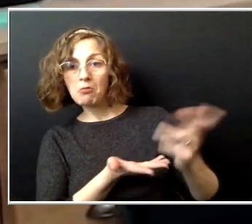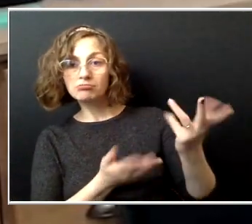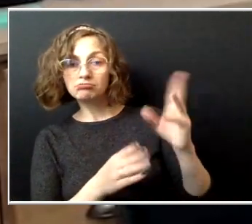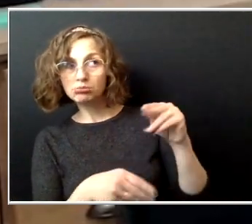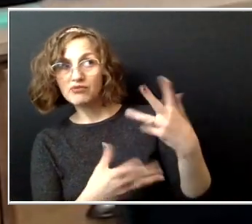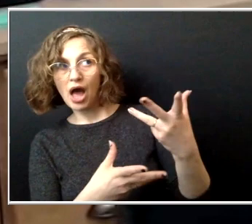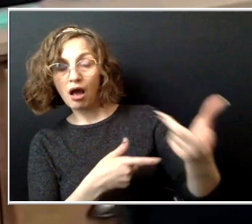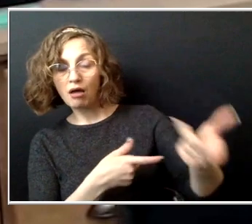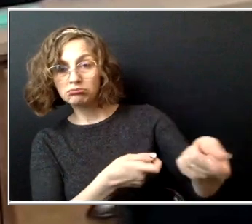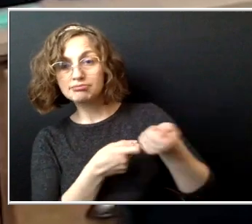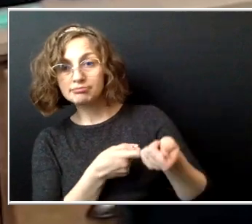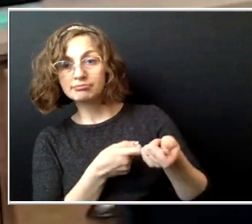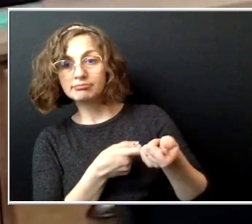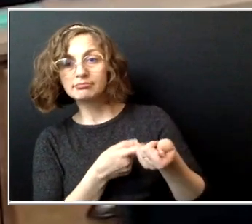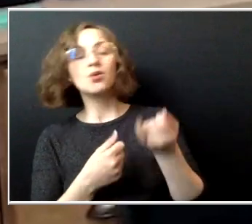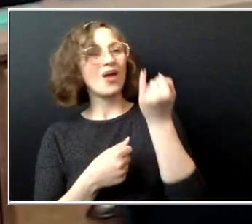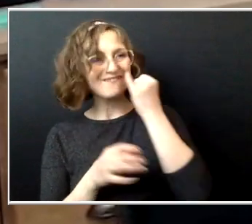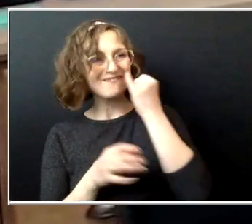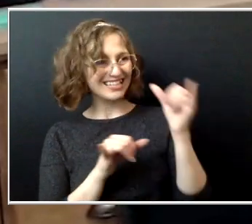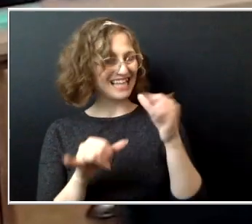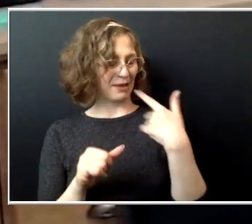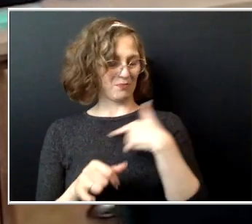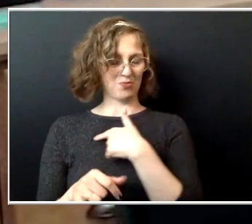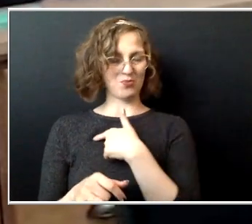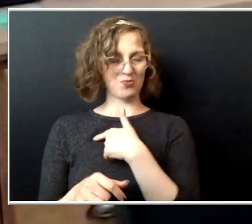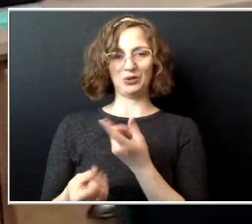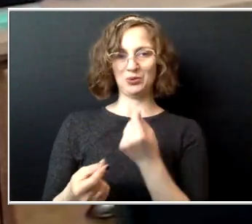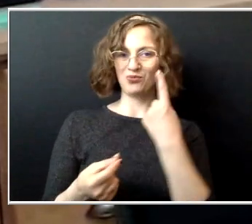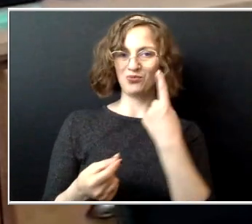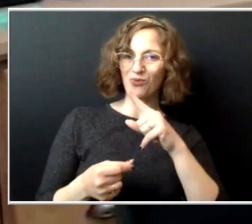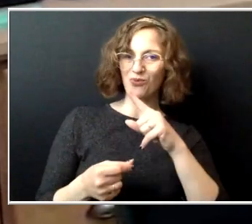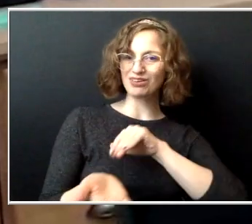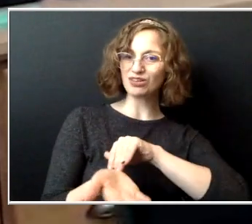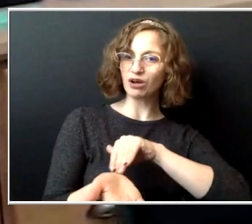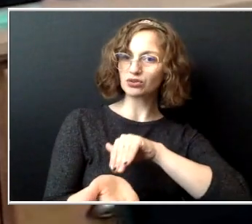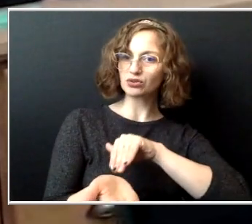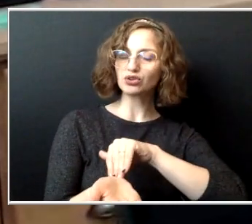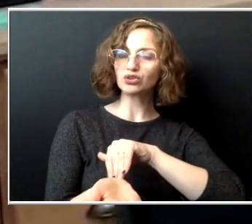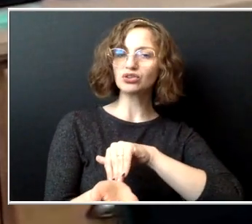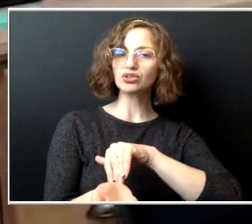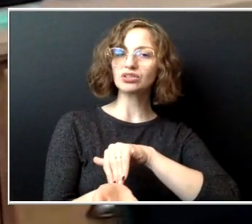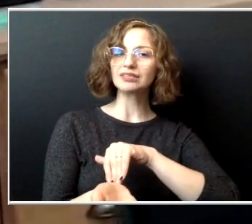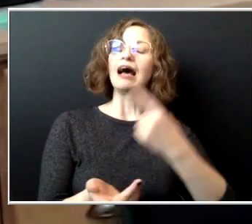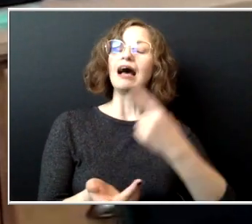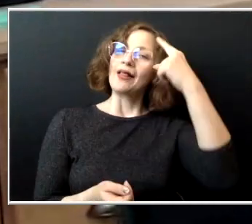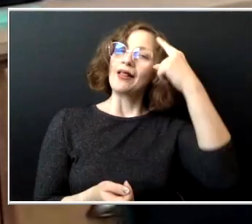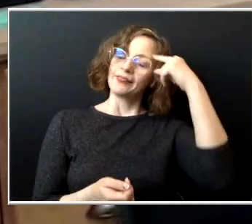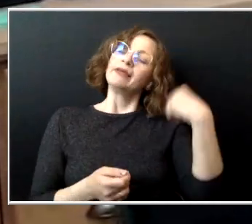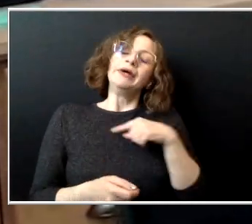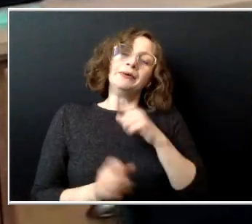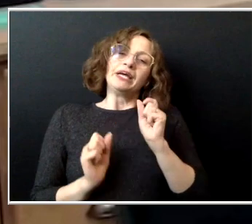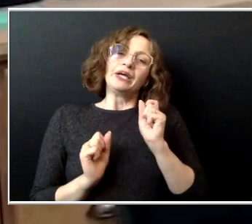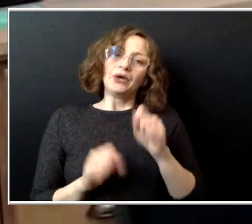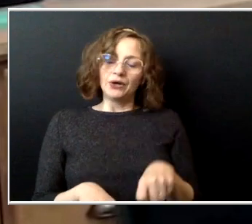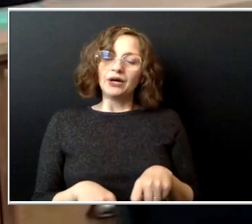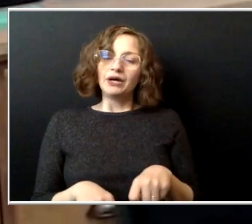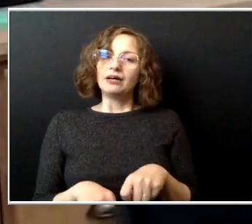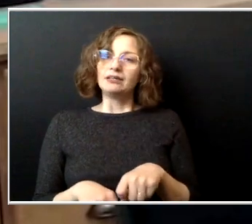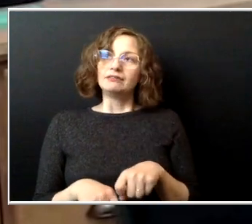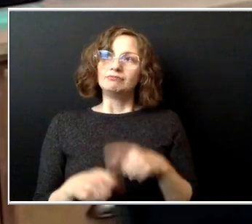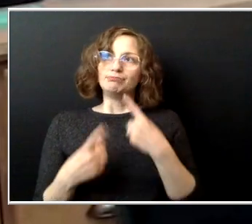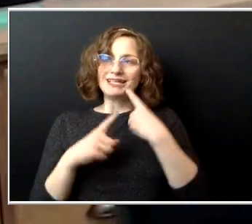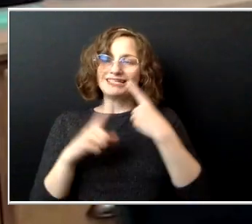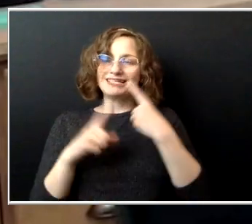and we utilize those to bring doctors, I think we could make it work, right?